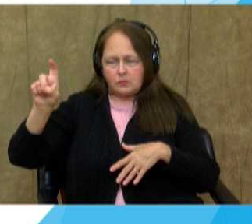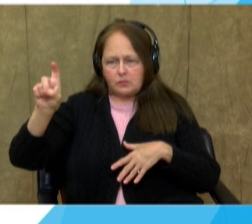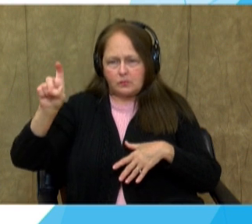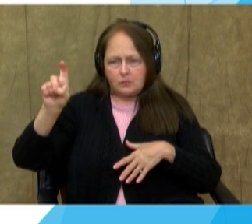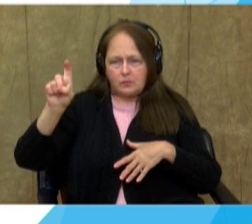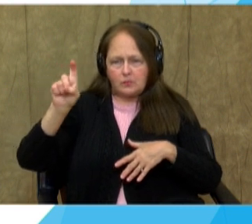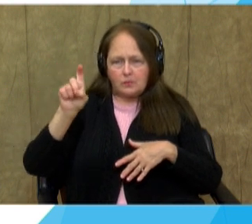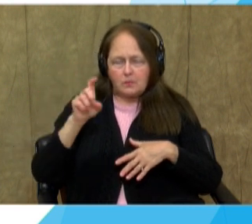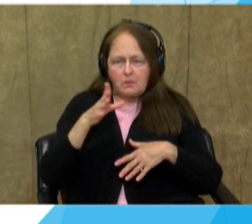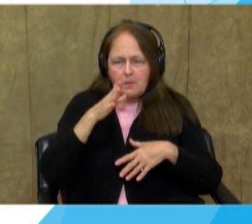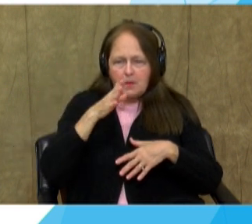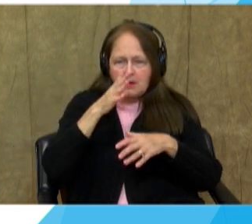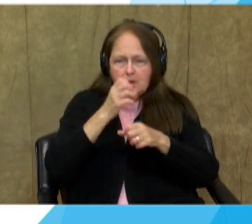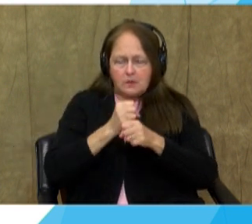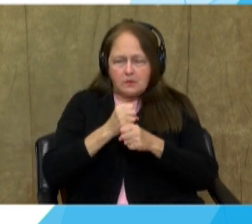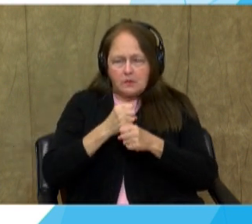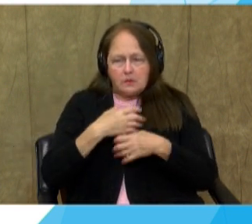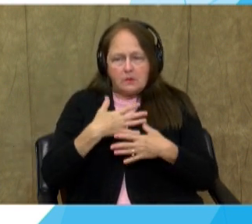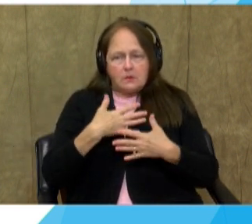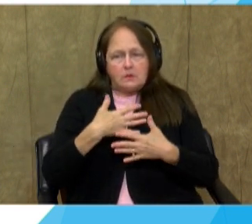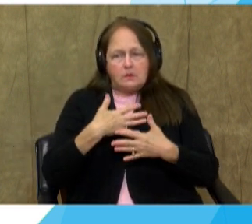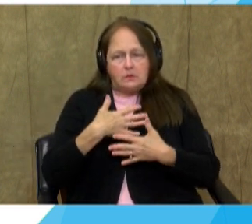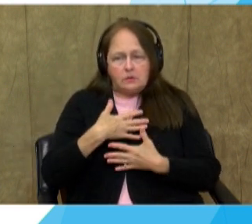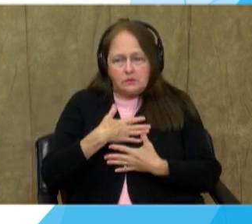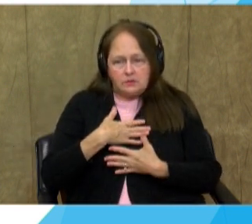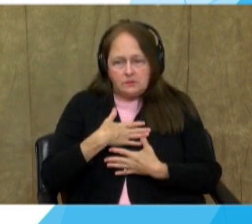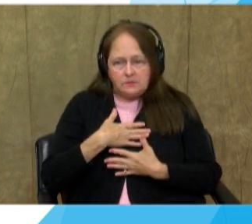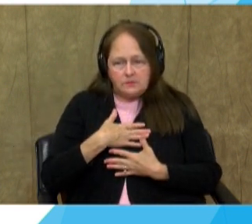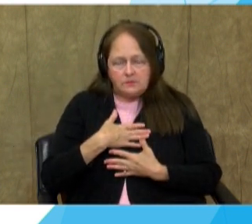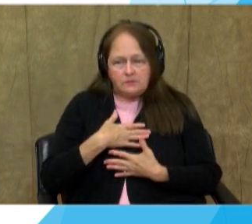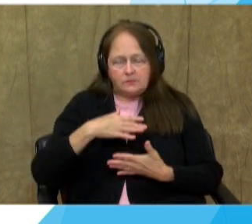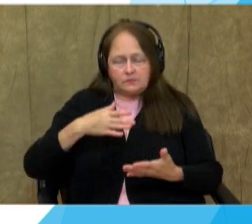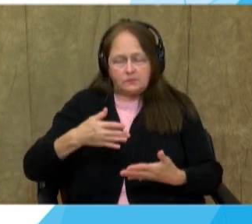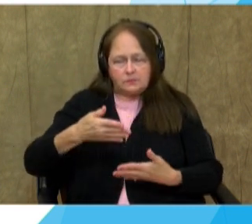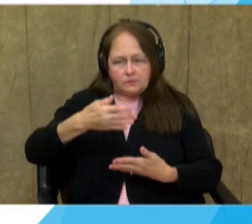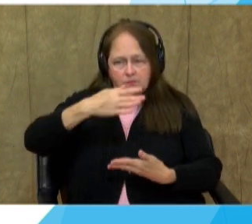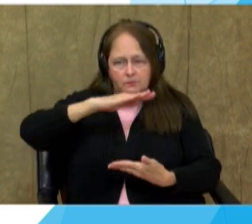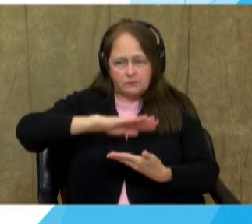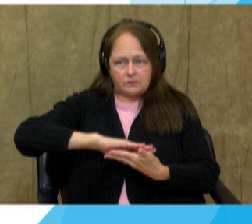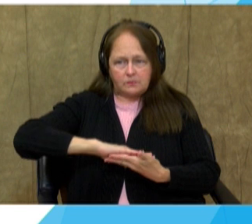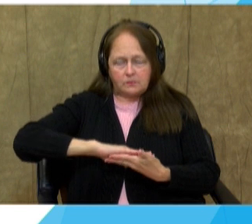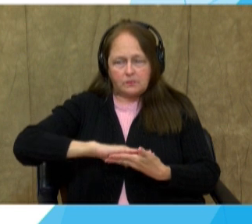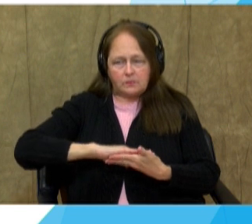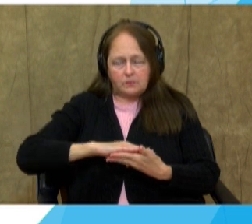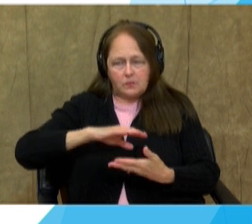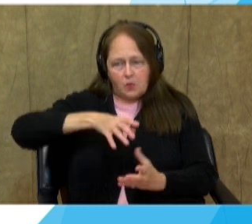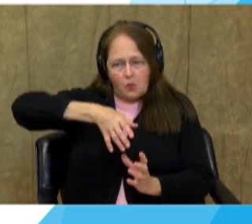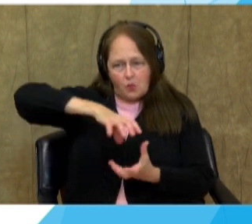that. Mom took a deep breath as she closed the washing machine.